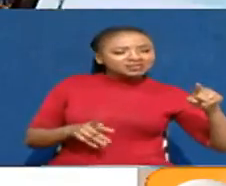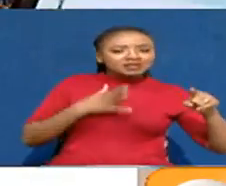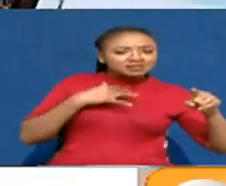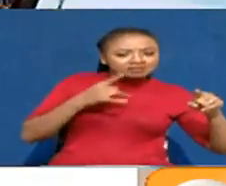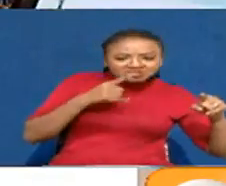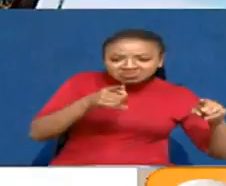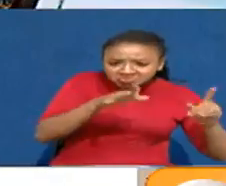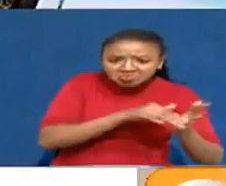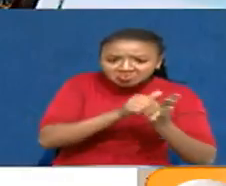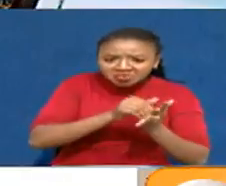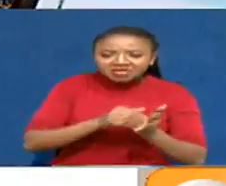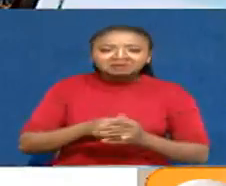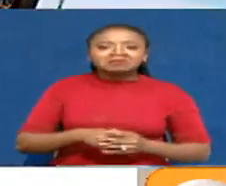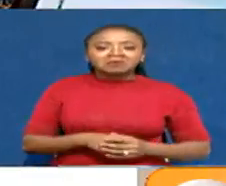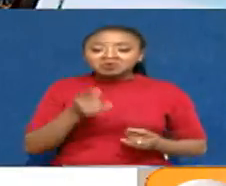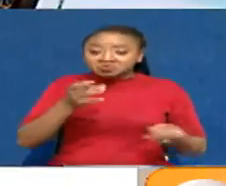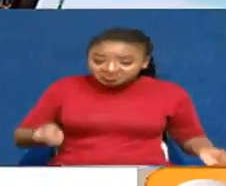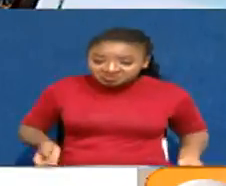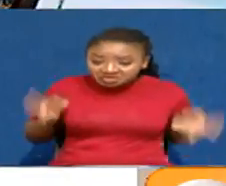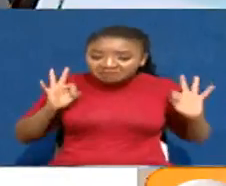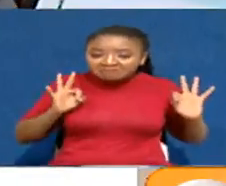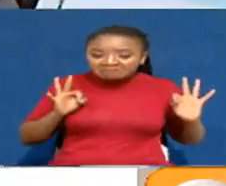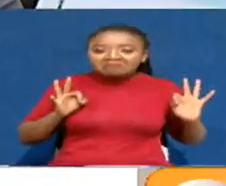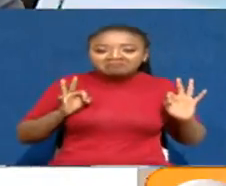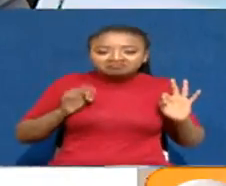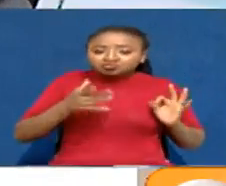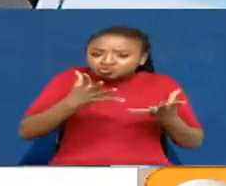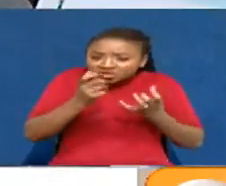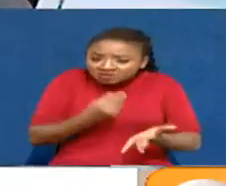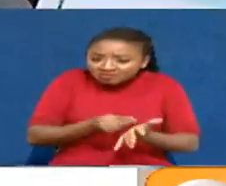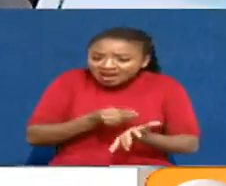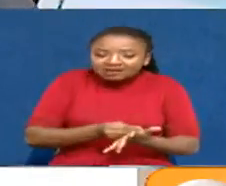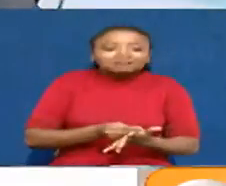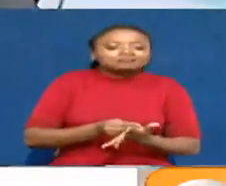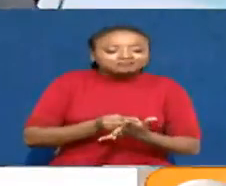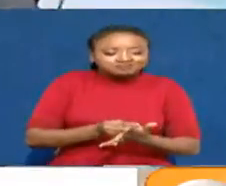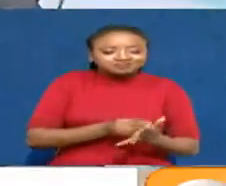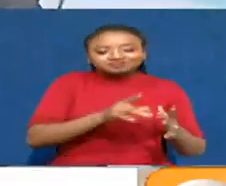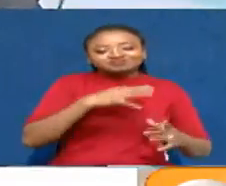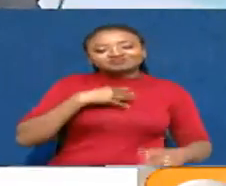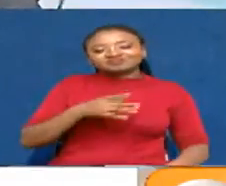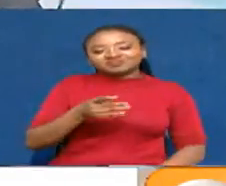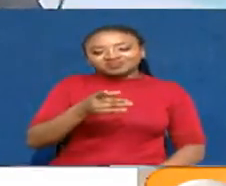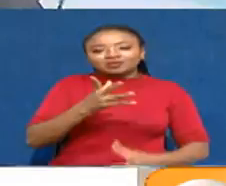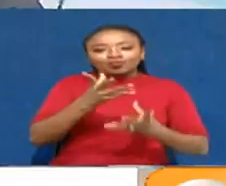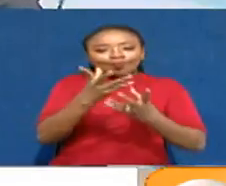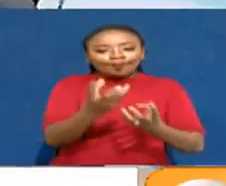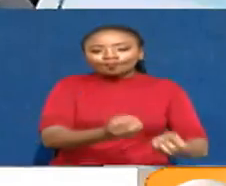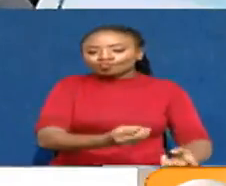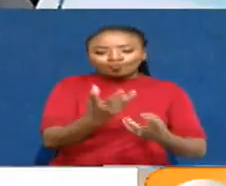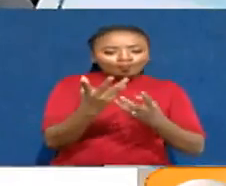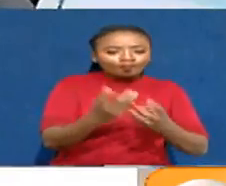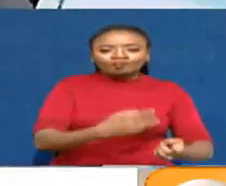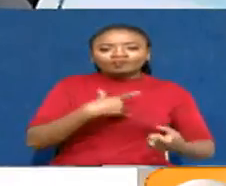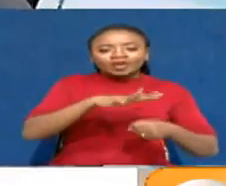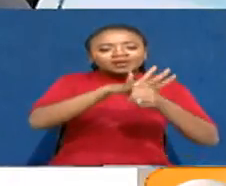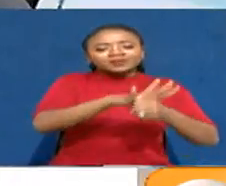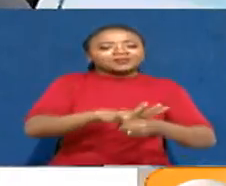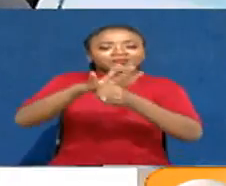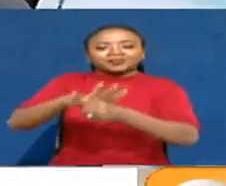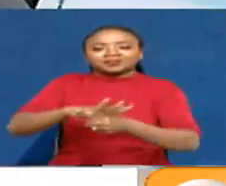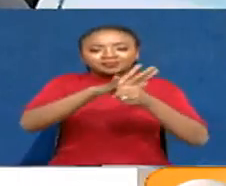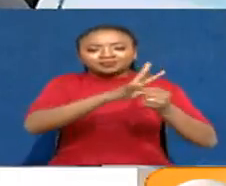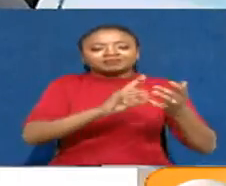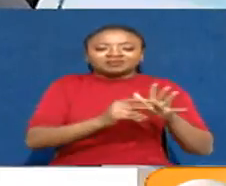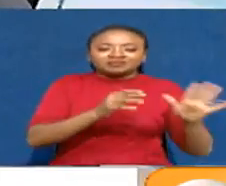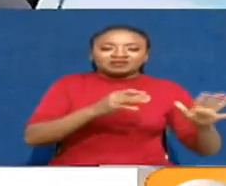of people who are desperate for capital, rather money, and they, you know, want to take advantage of them. Yeah. So they also have very